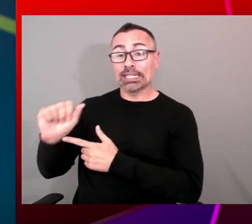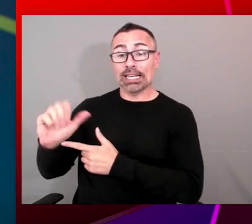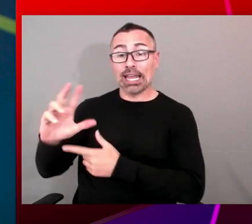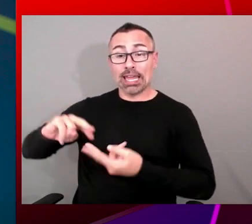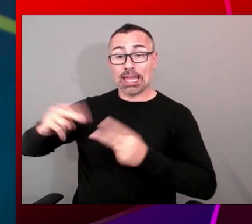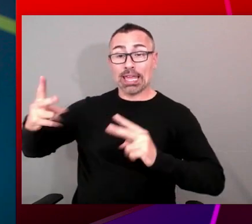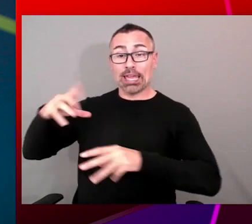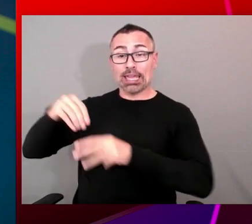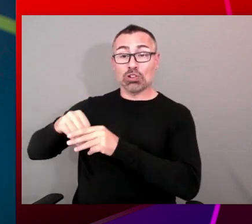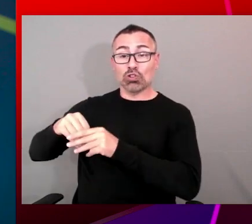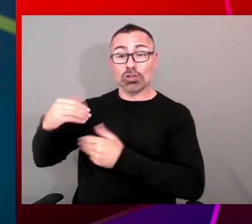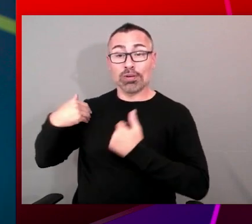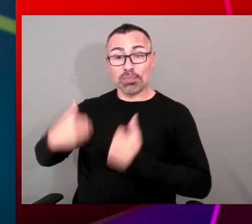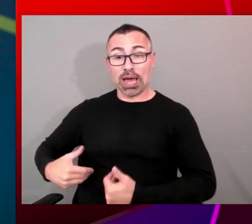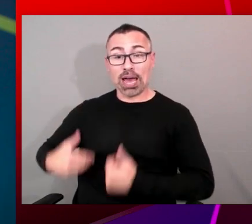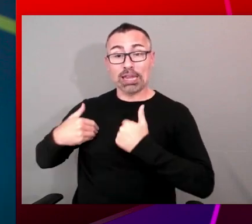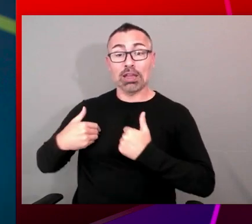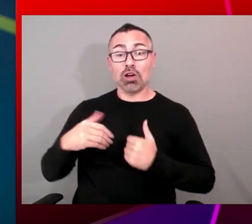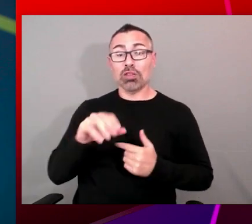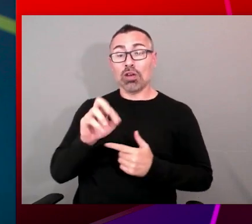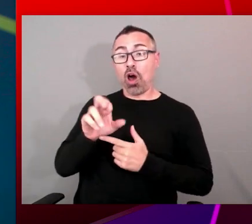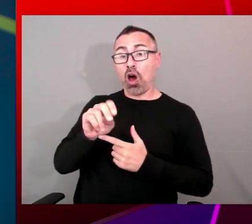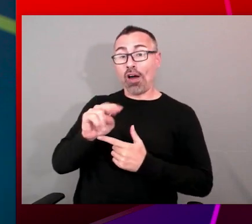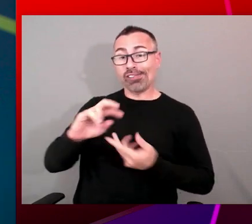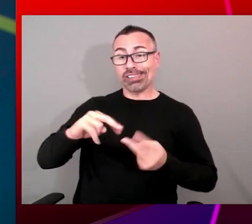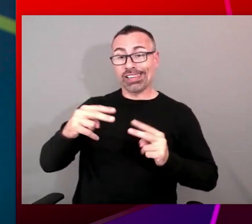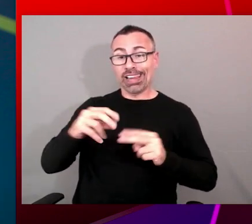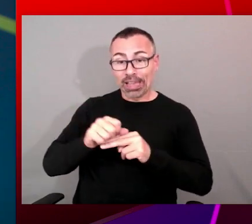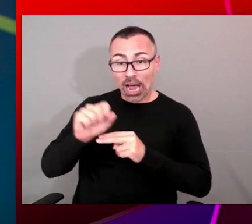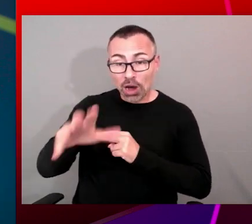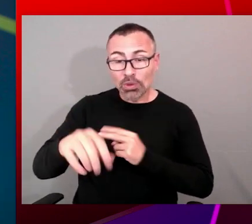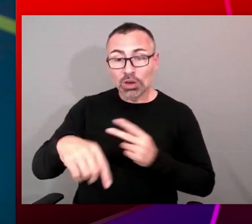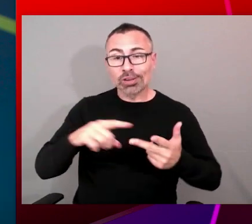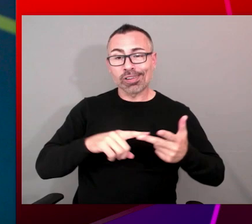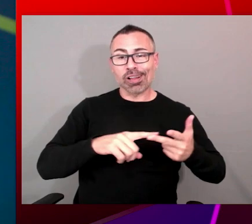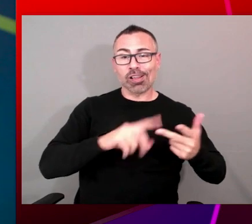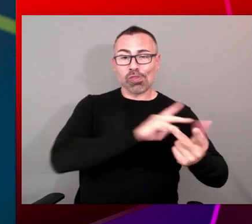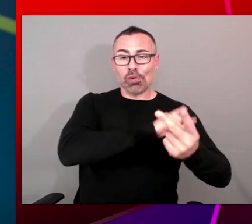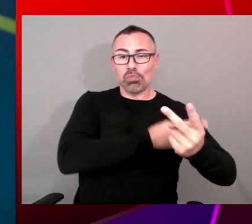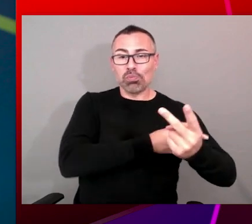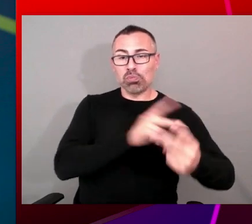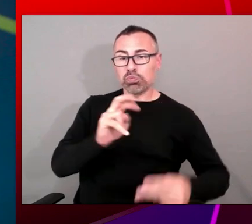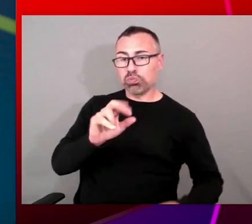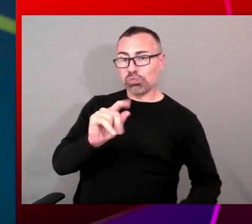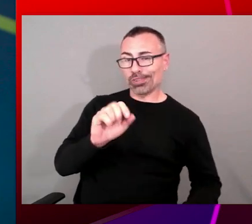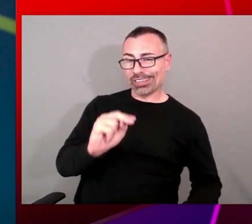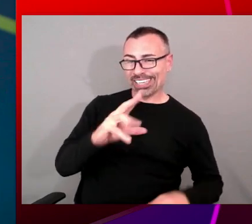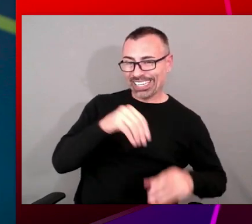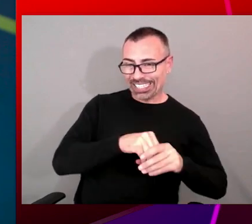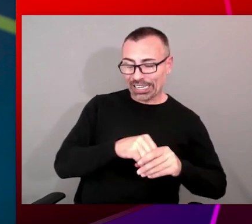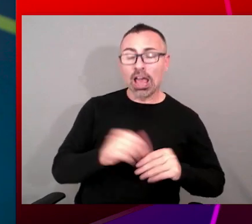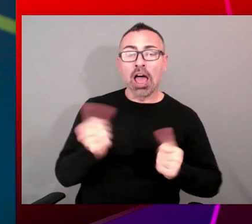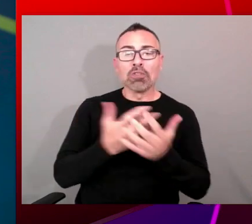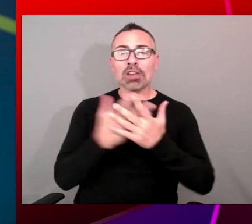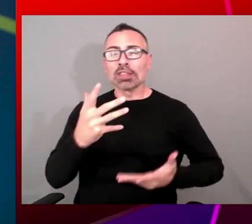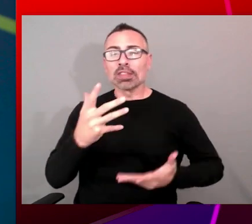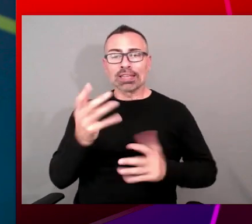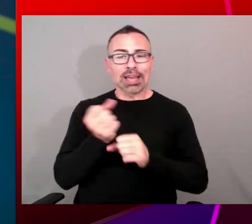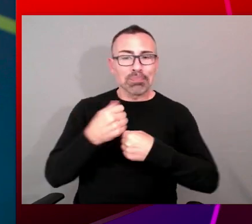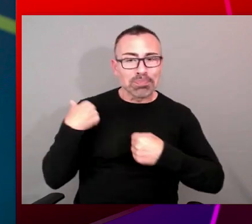of that, the proteins that then come from that process, all the way up to what makes us, you know, defines our cells and all the way down. And